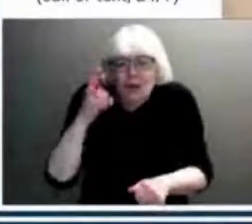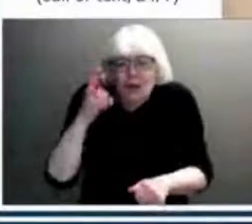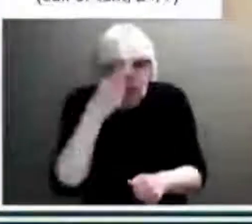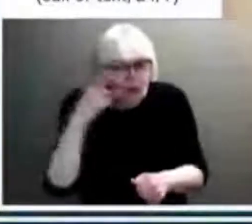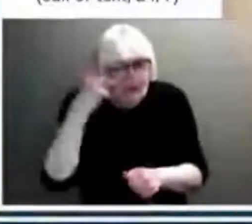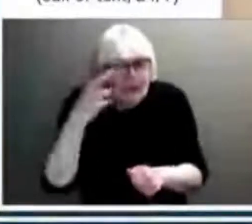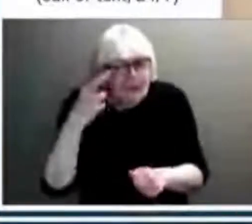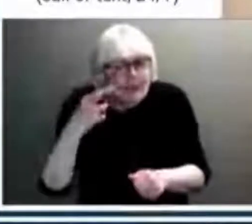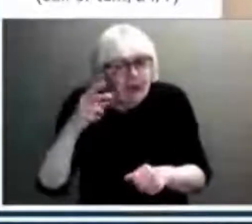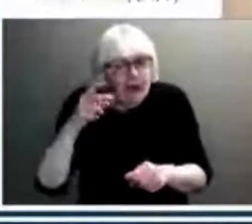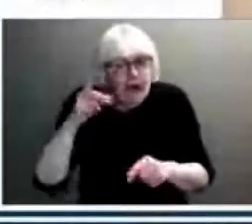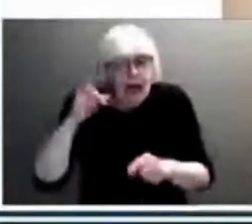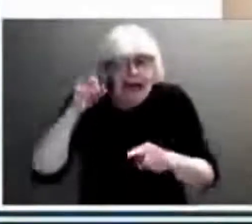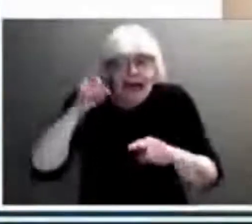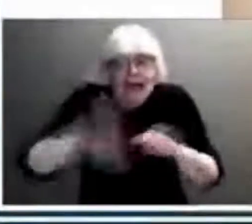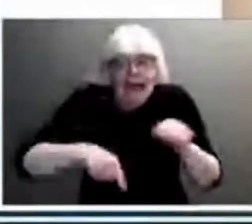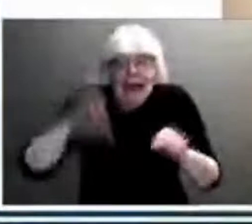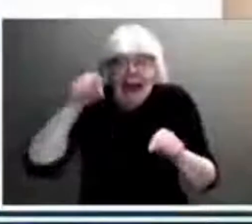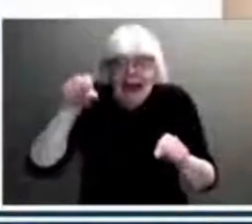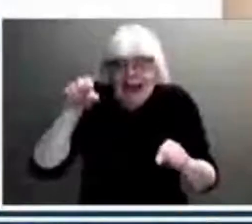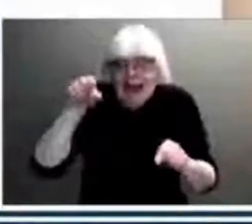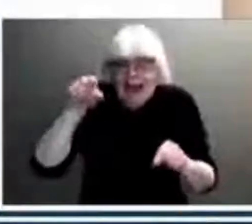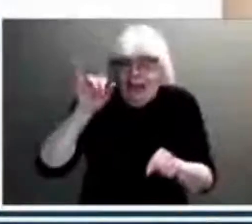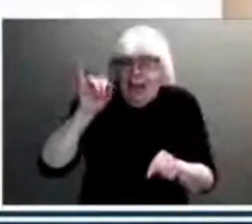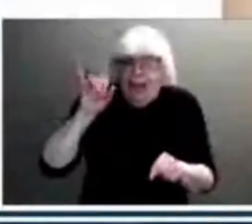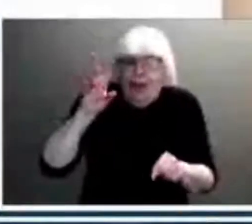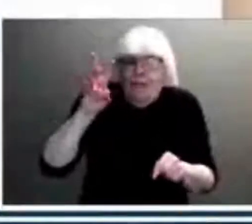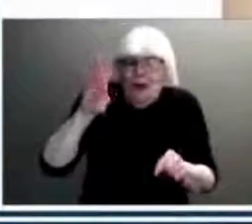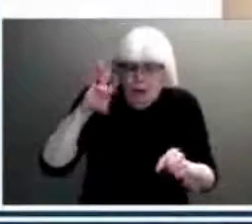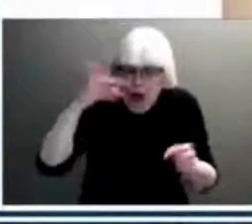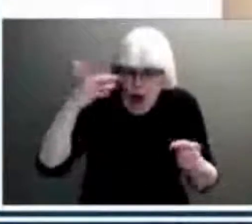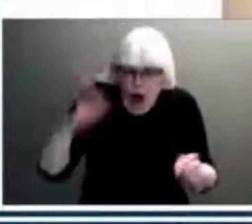clinic directly. Certainly,